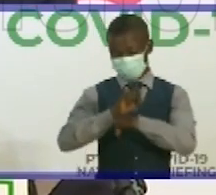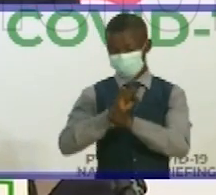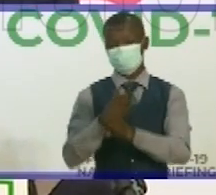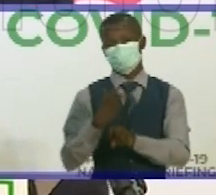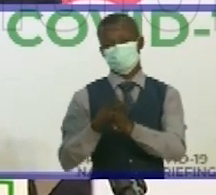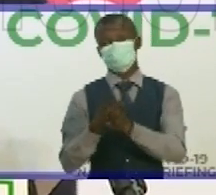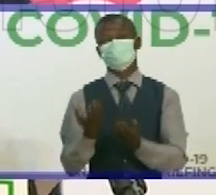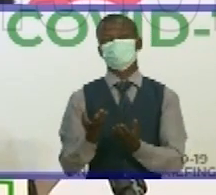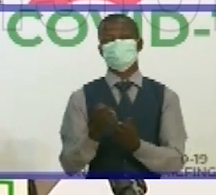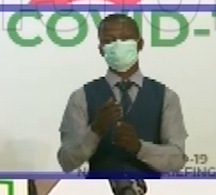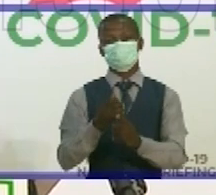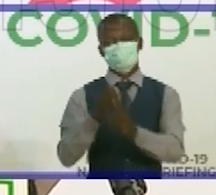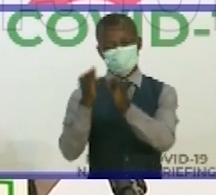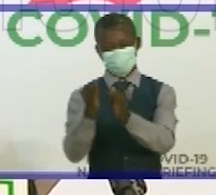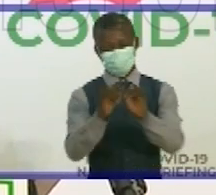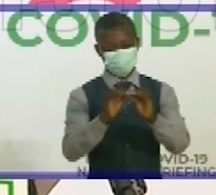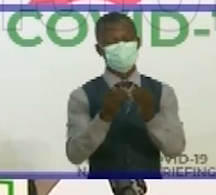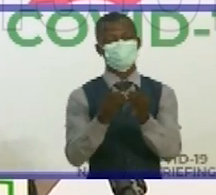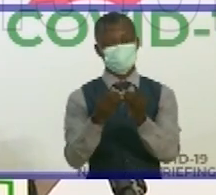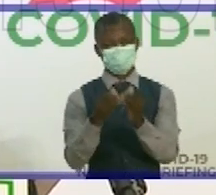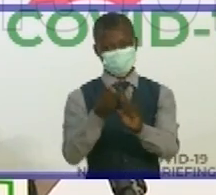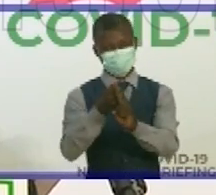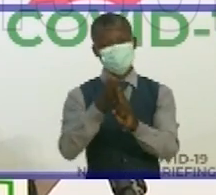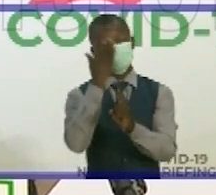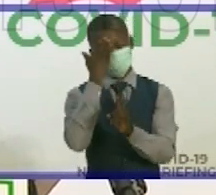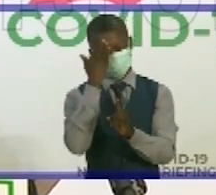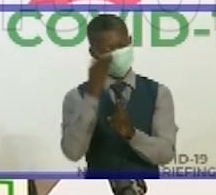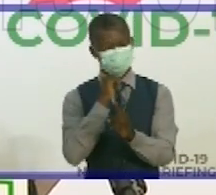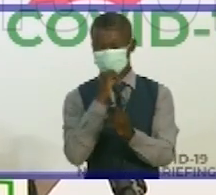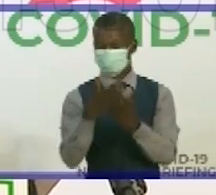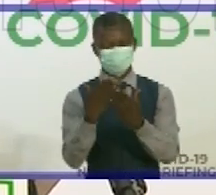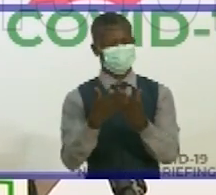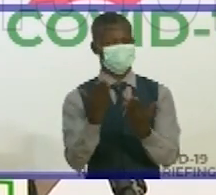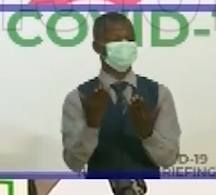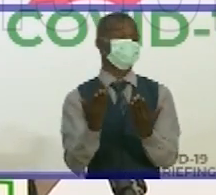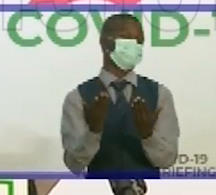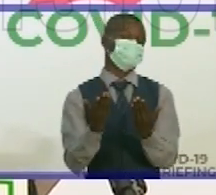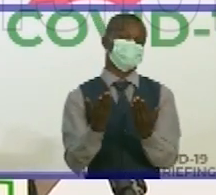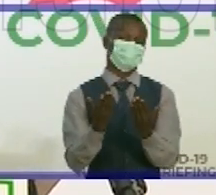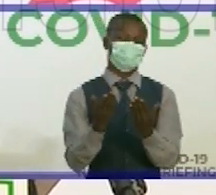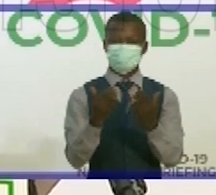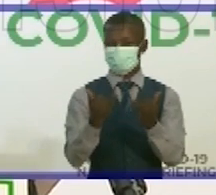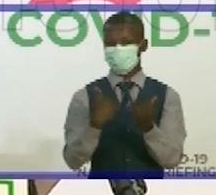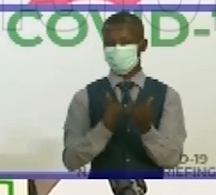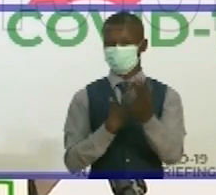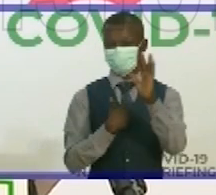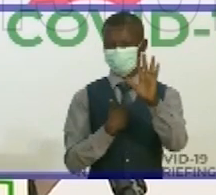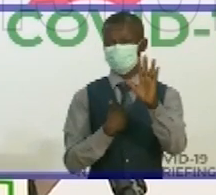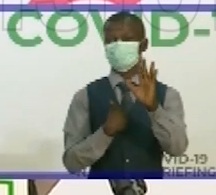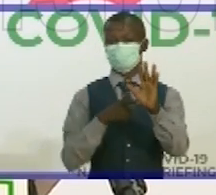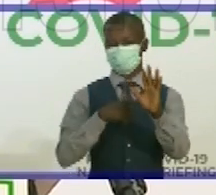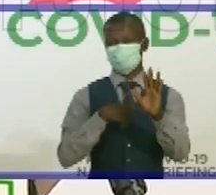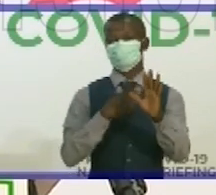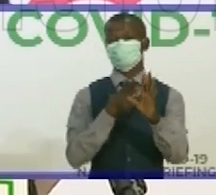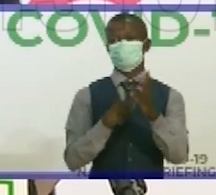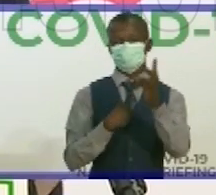have seen that it's not as easy as we might originally have thought. So we now have five in Lagos and two